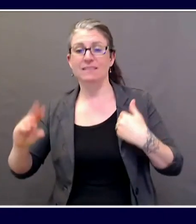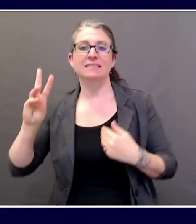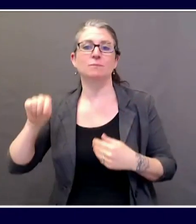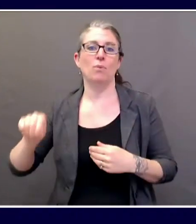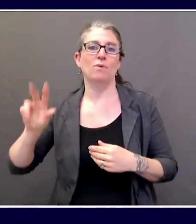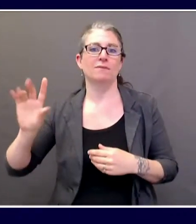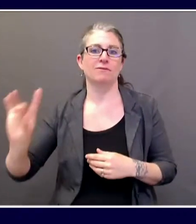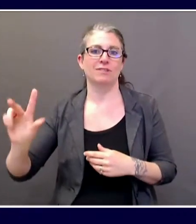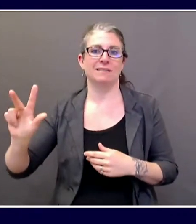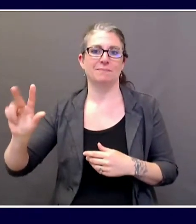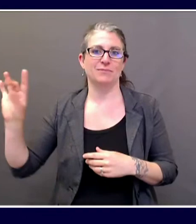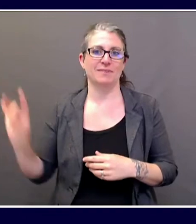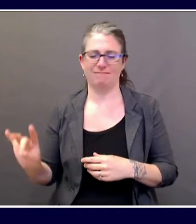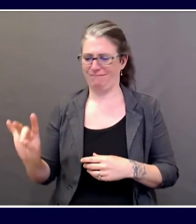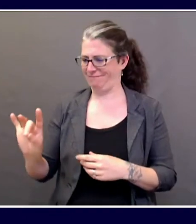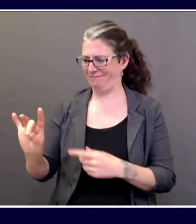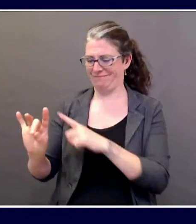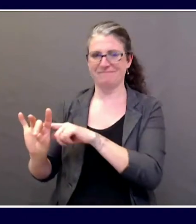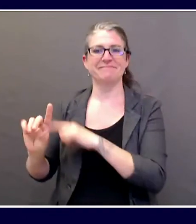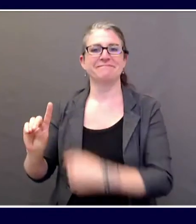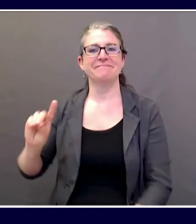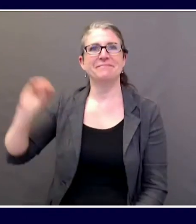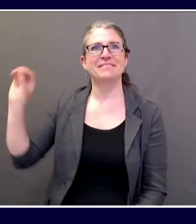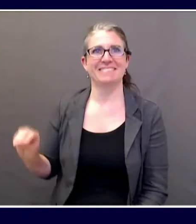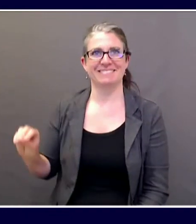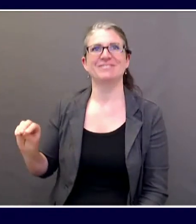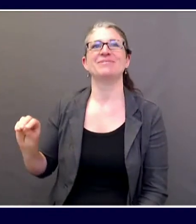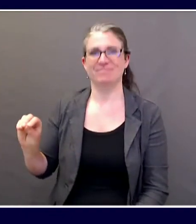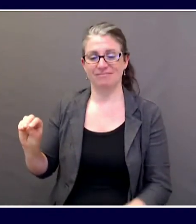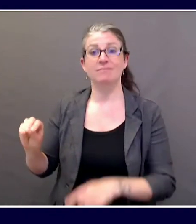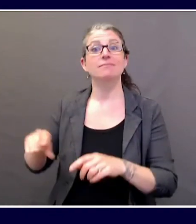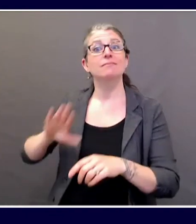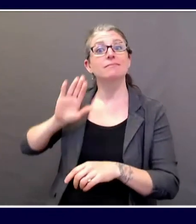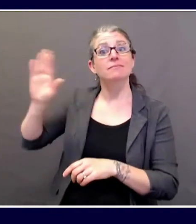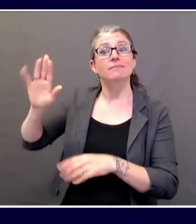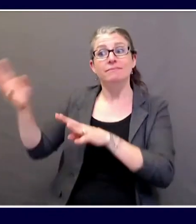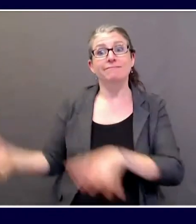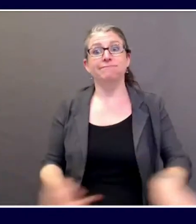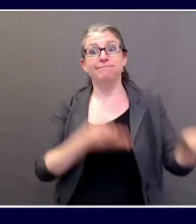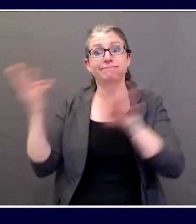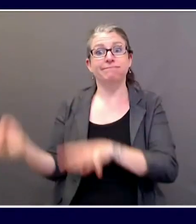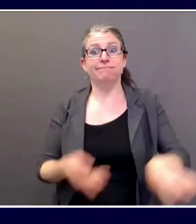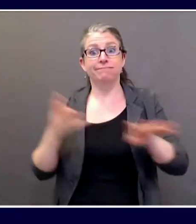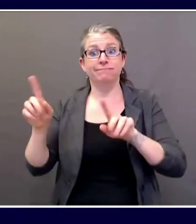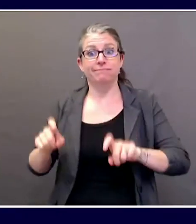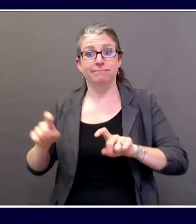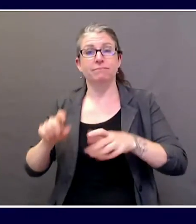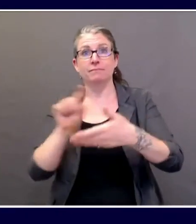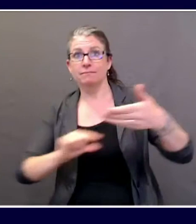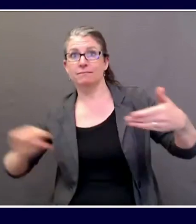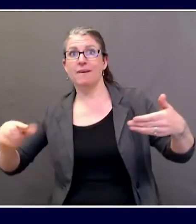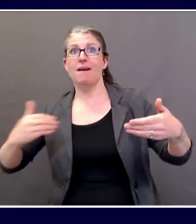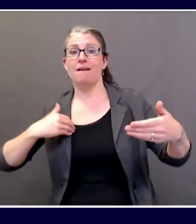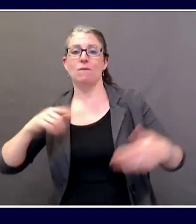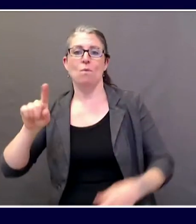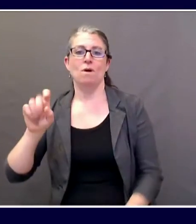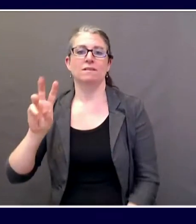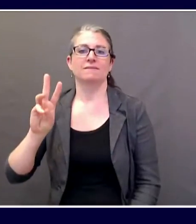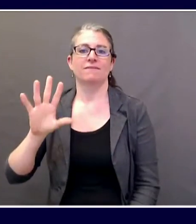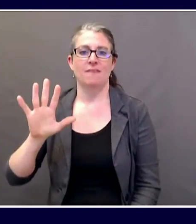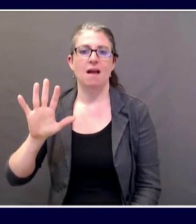conducted over the last 7 days is averaging 165 tests for every 100,000 people per day.